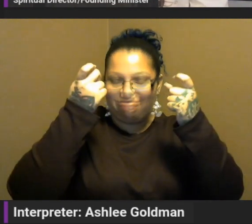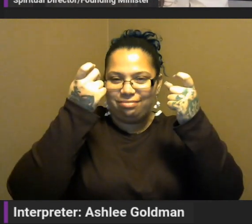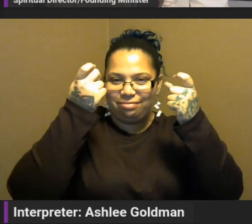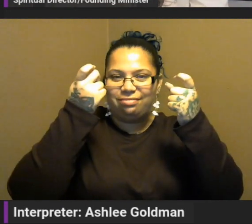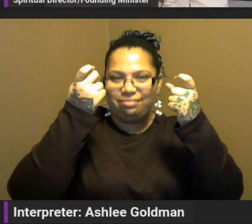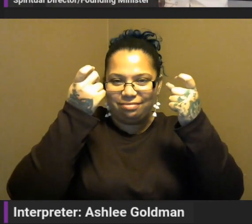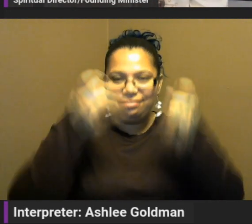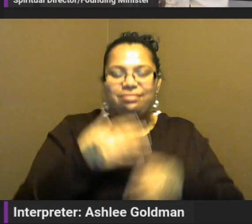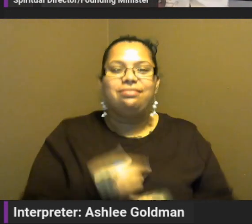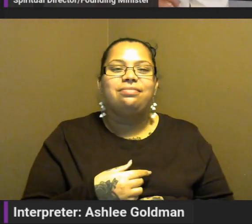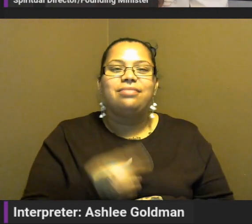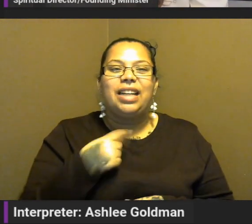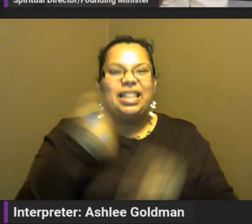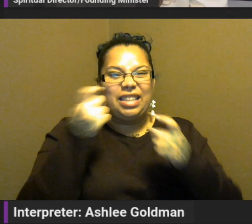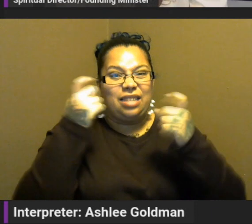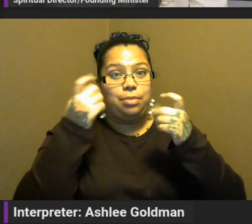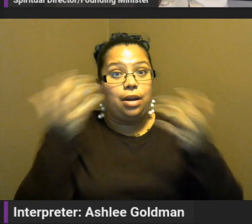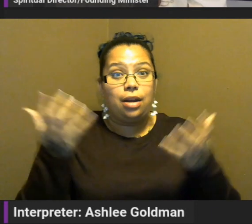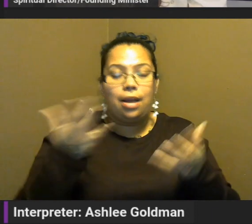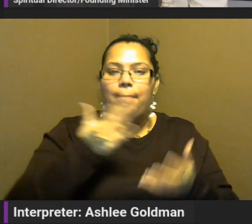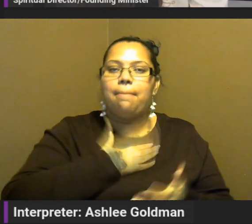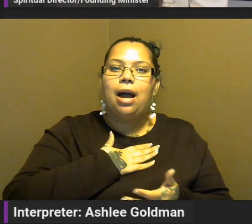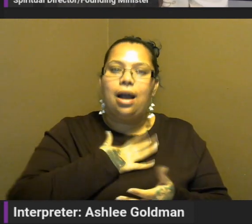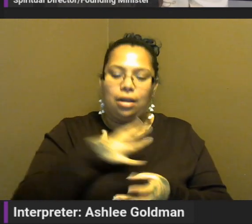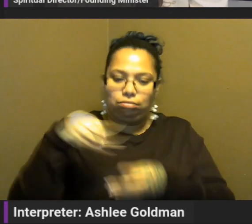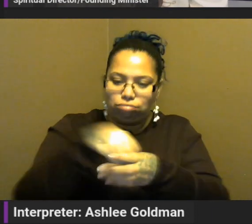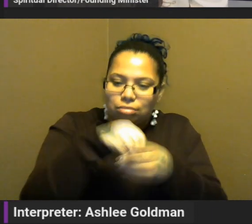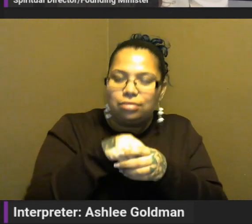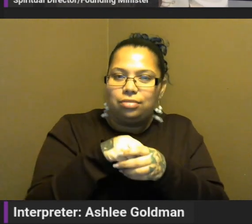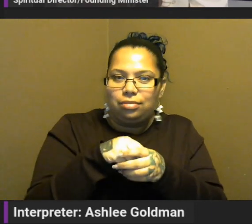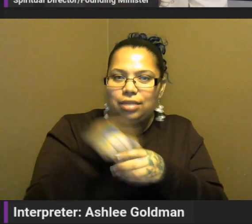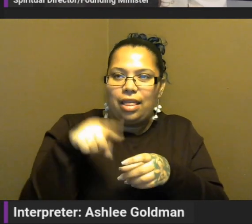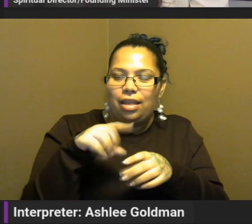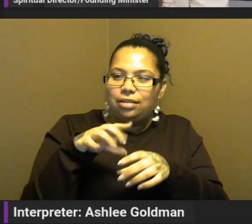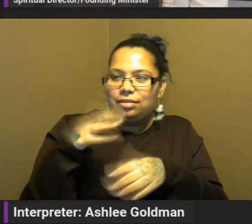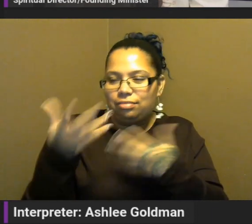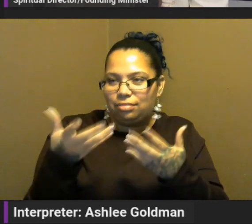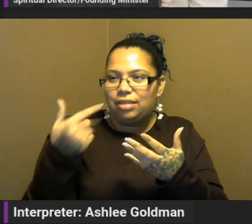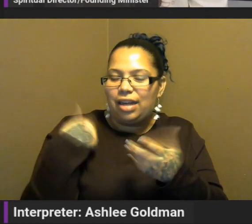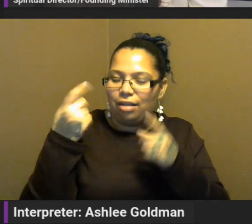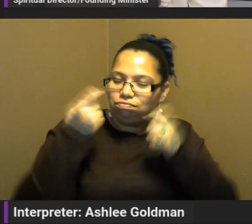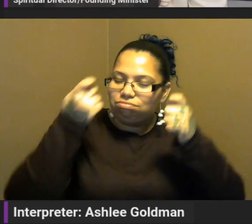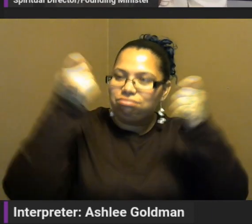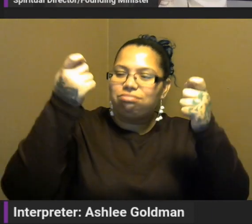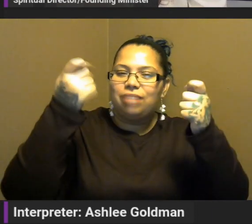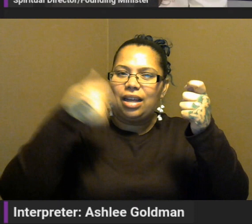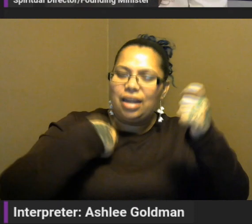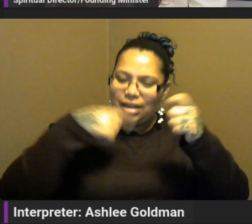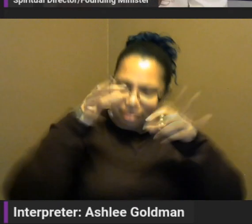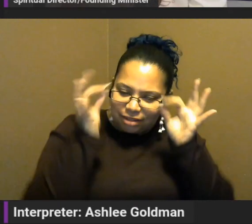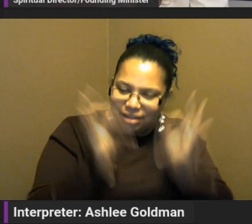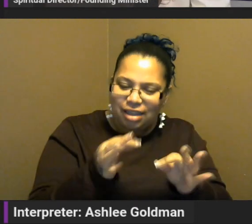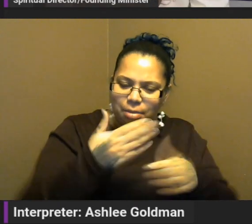my part in this, and I rejoice. And I choose to be glad and